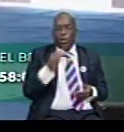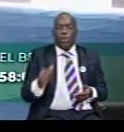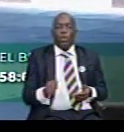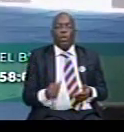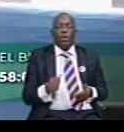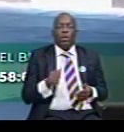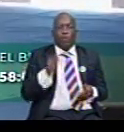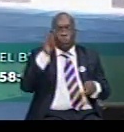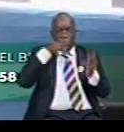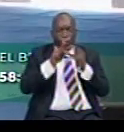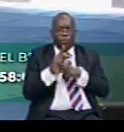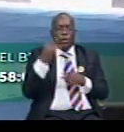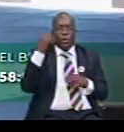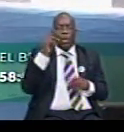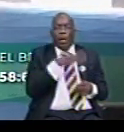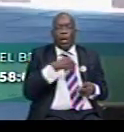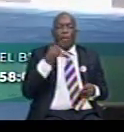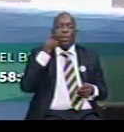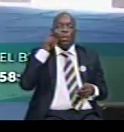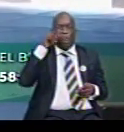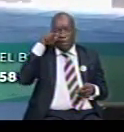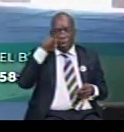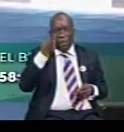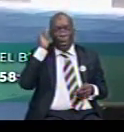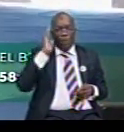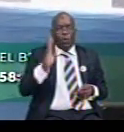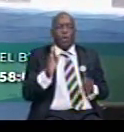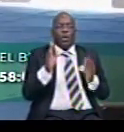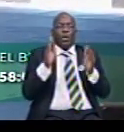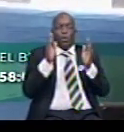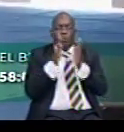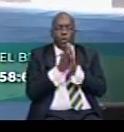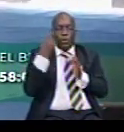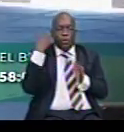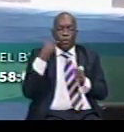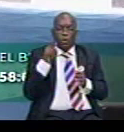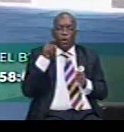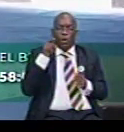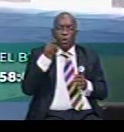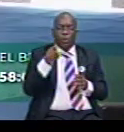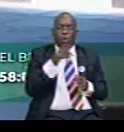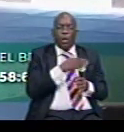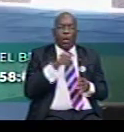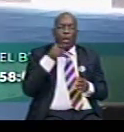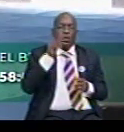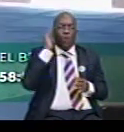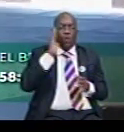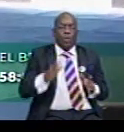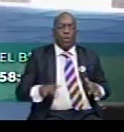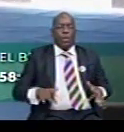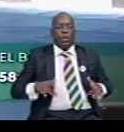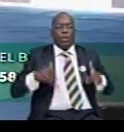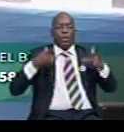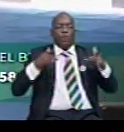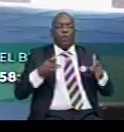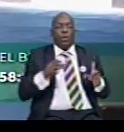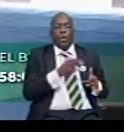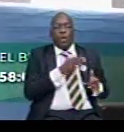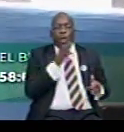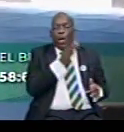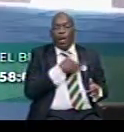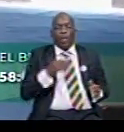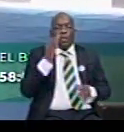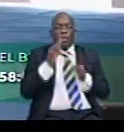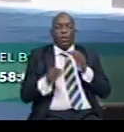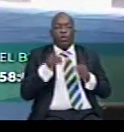pray for thee, and thou shalt live. And if thou restore